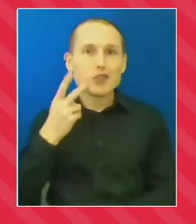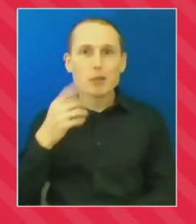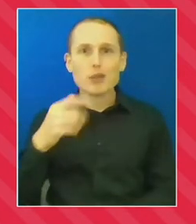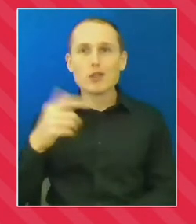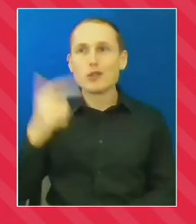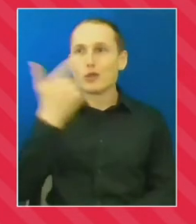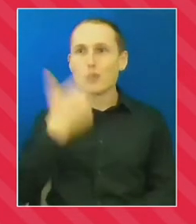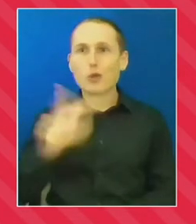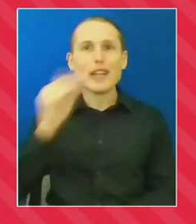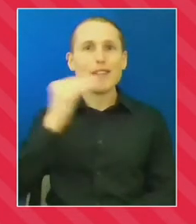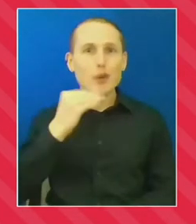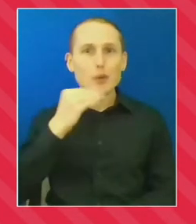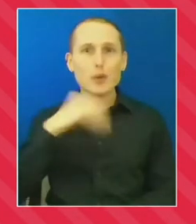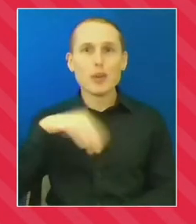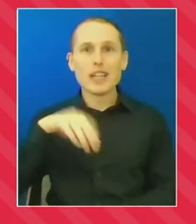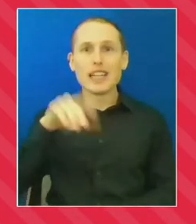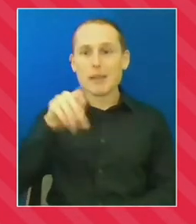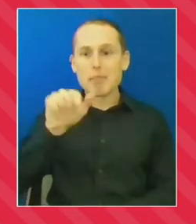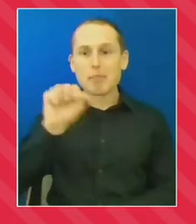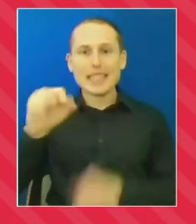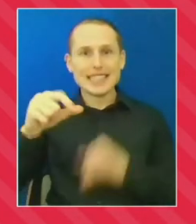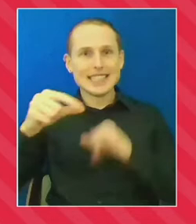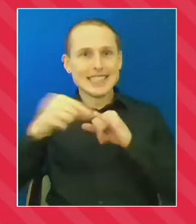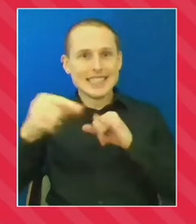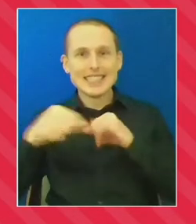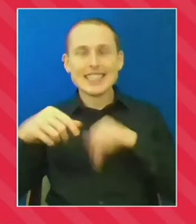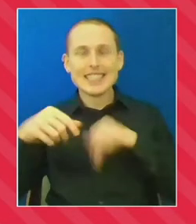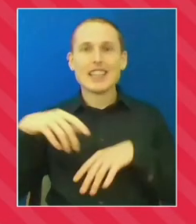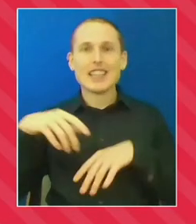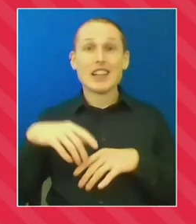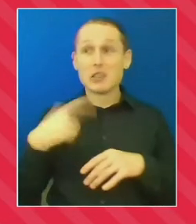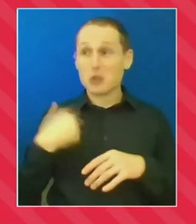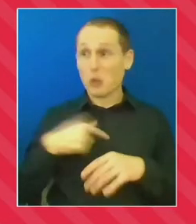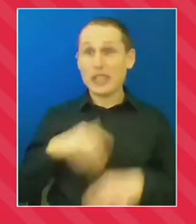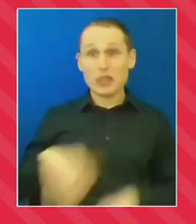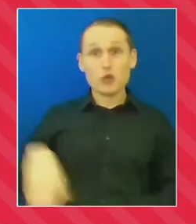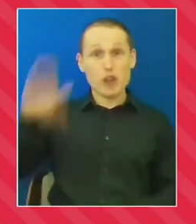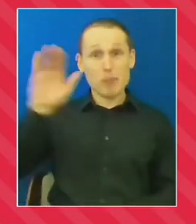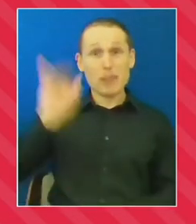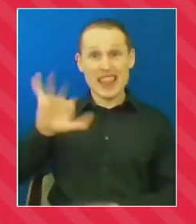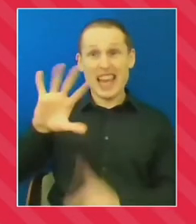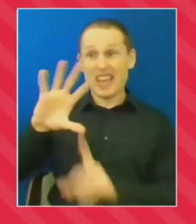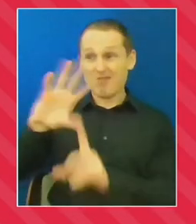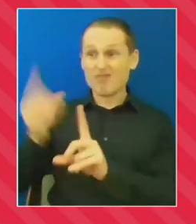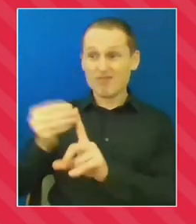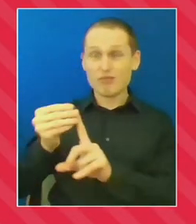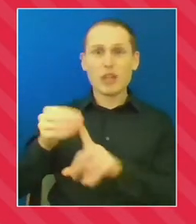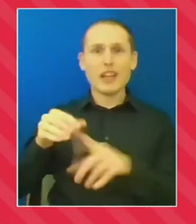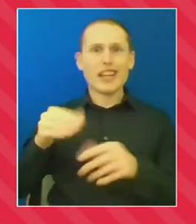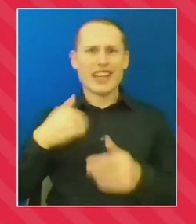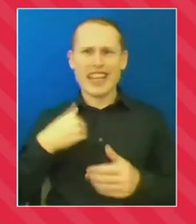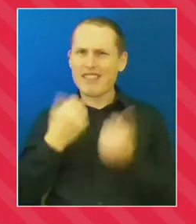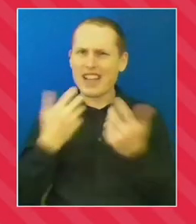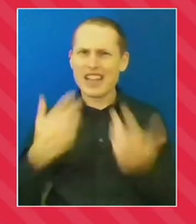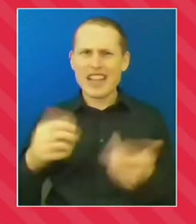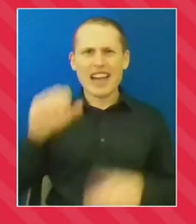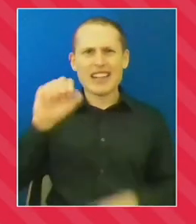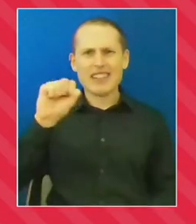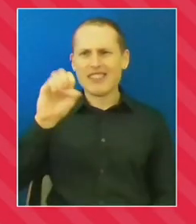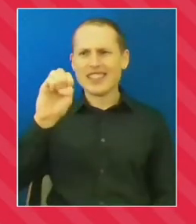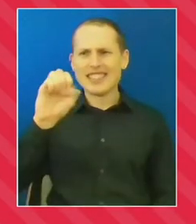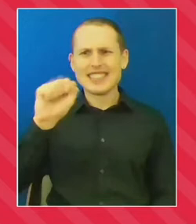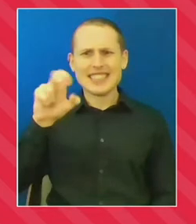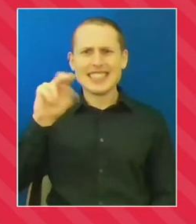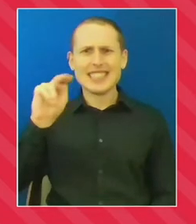and string beans. And so we grew up in those households and mm-hmm. there was seasoning and there was, you know, they brought